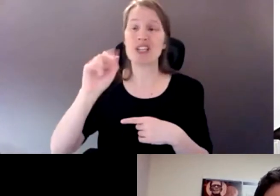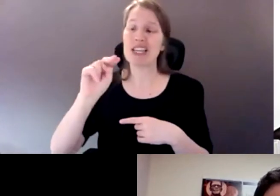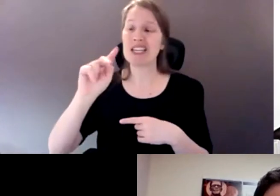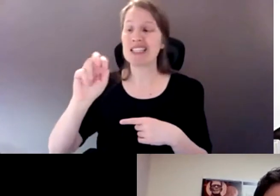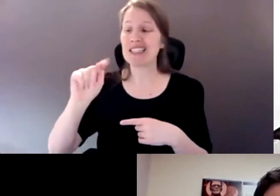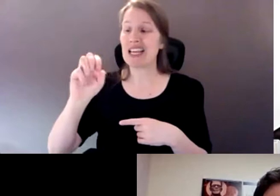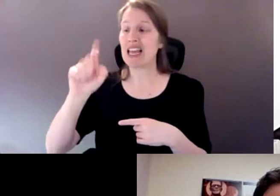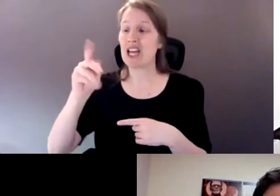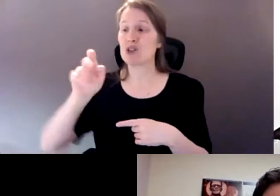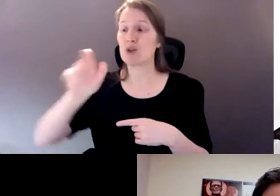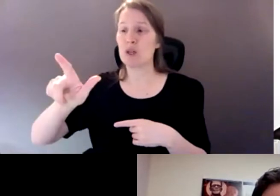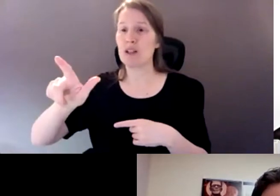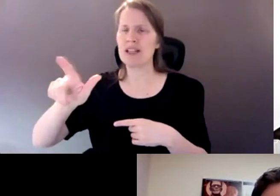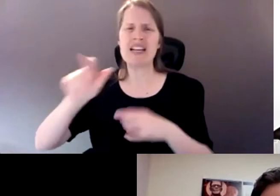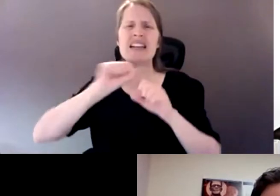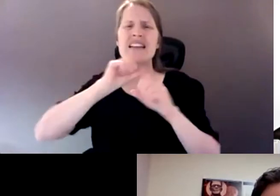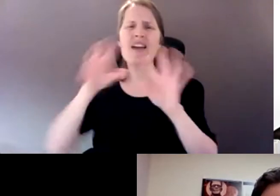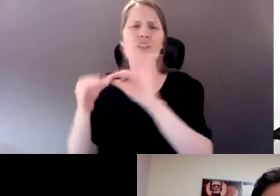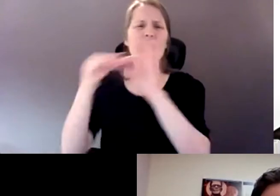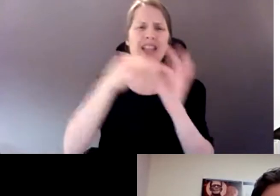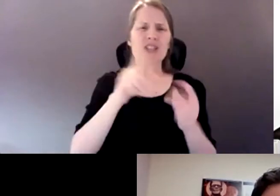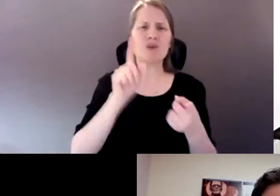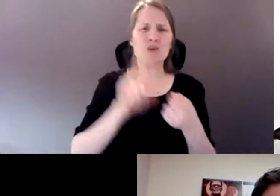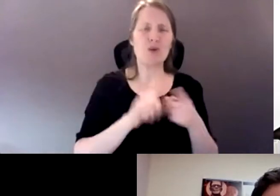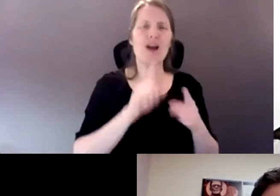description of Jews, the Jews, Judaism.